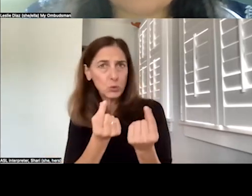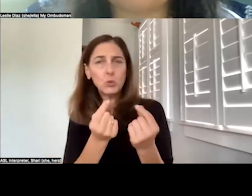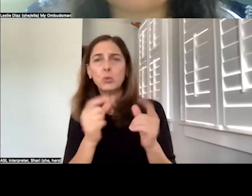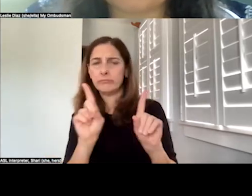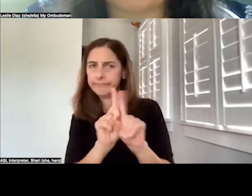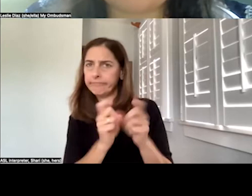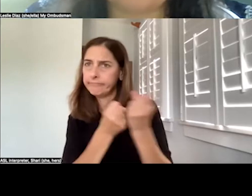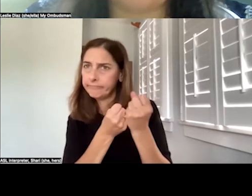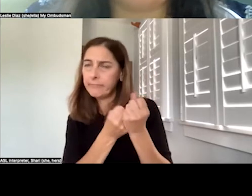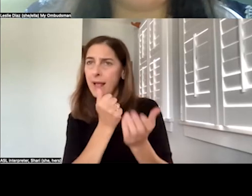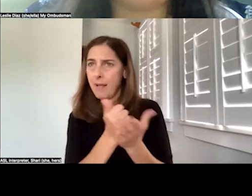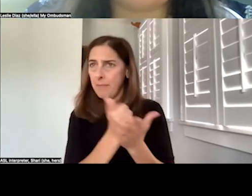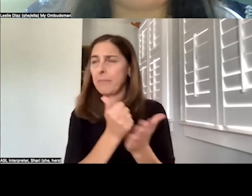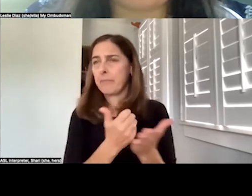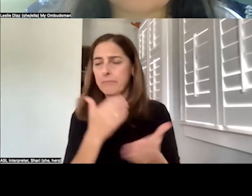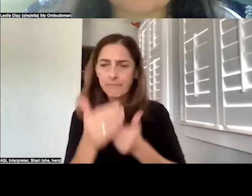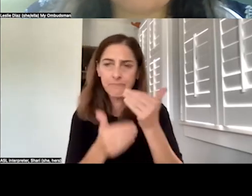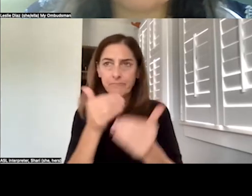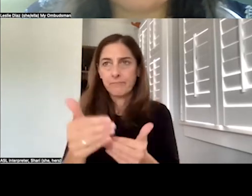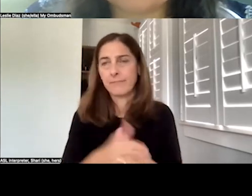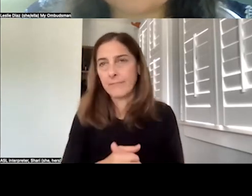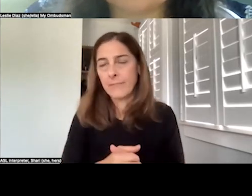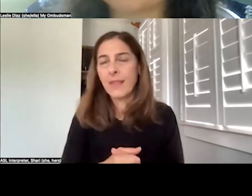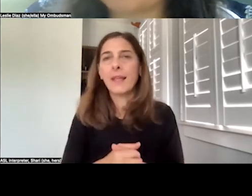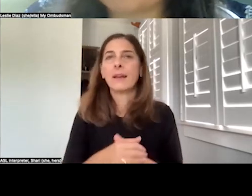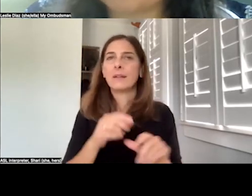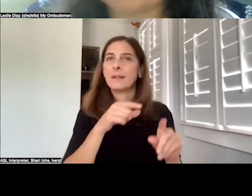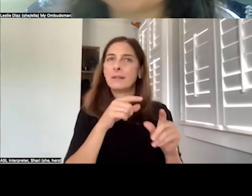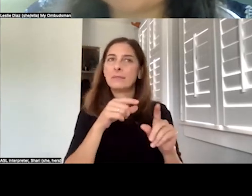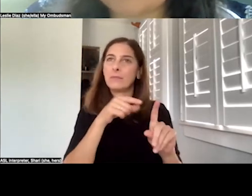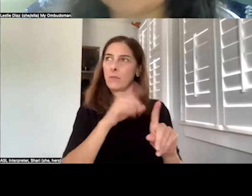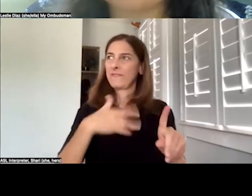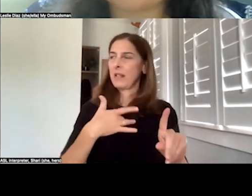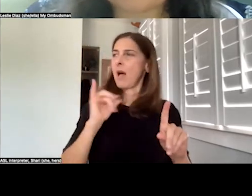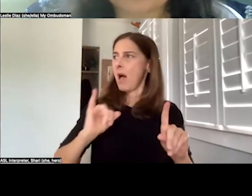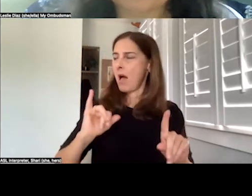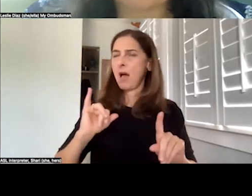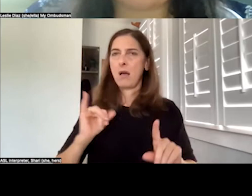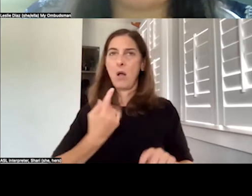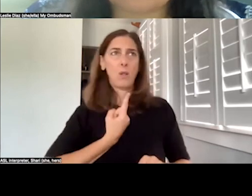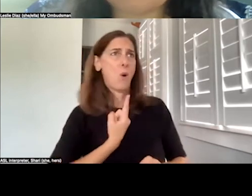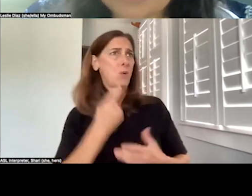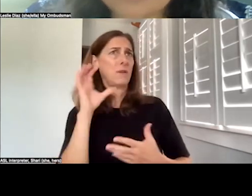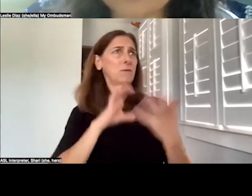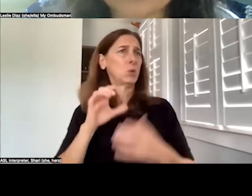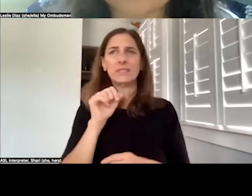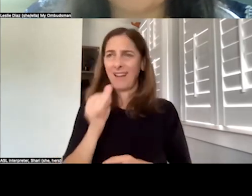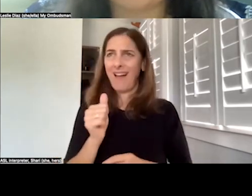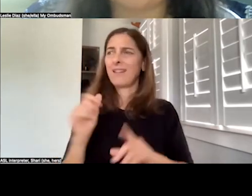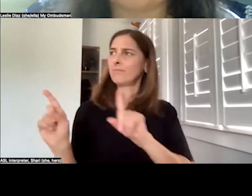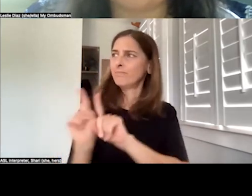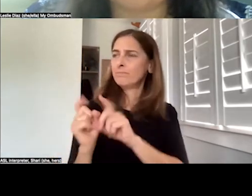to find information about it, how to connect to the resources that can help navigate